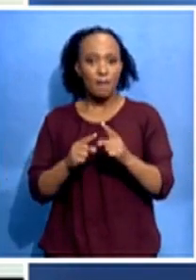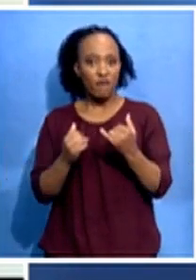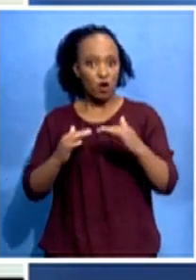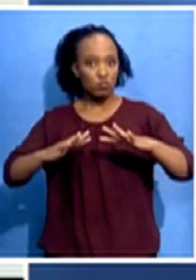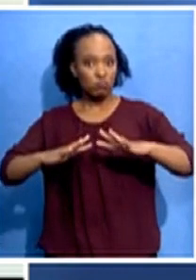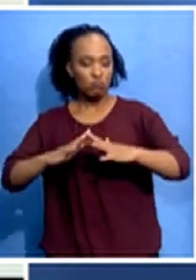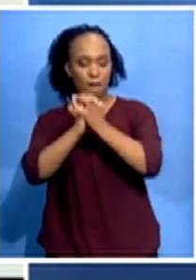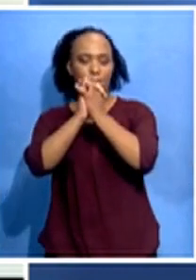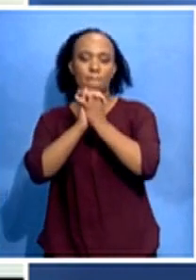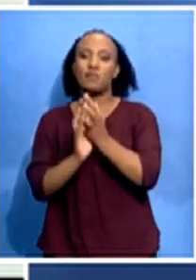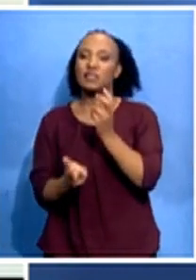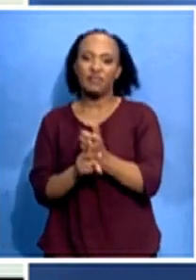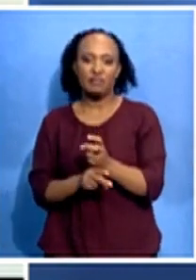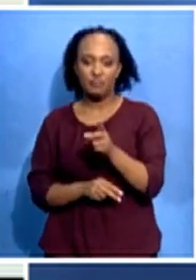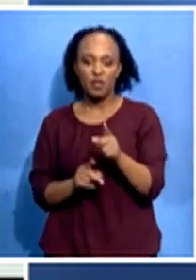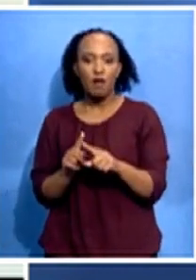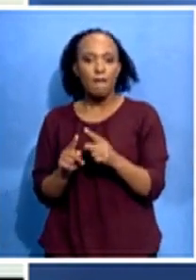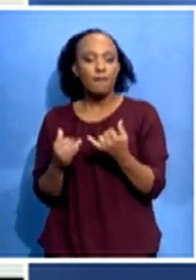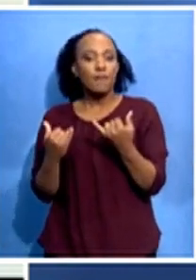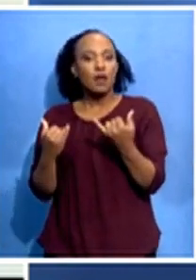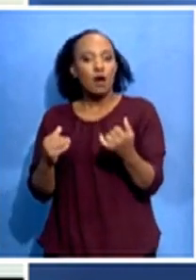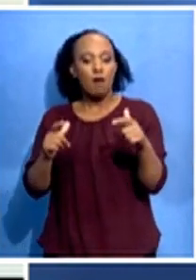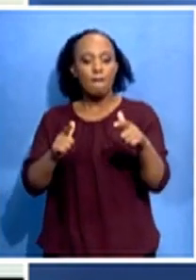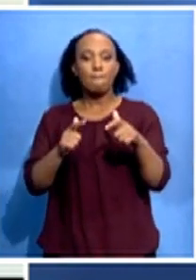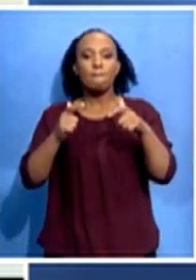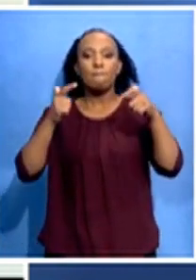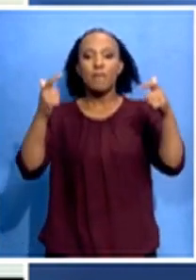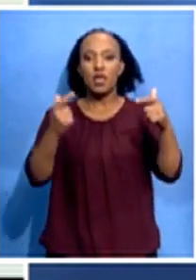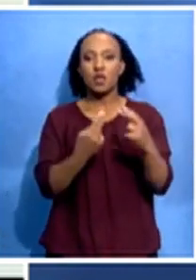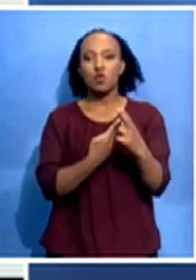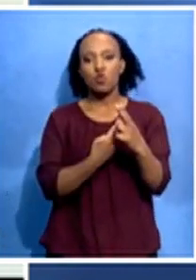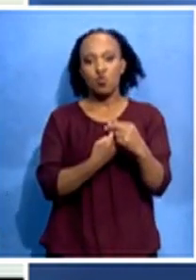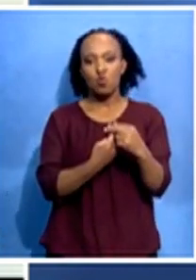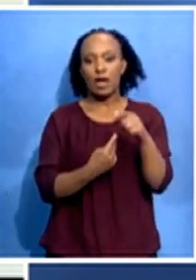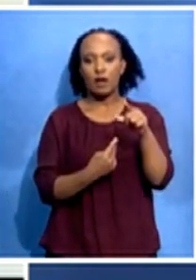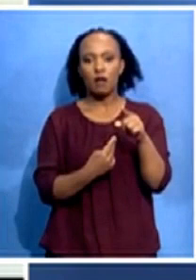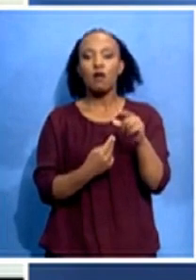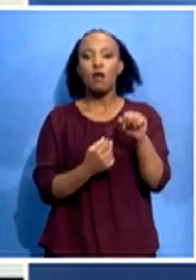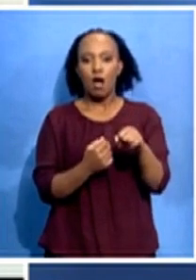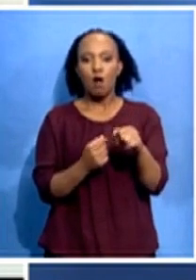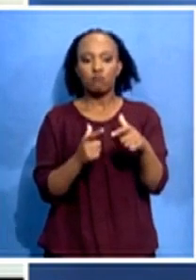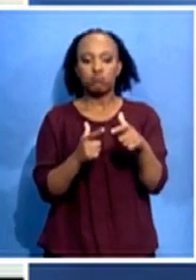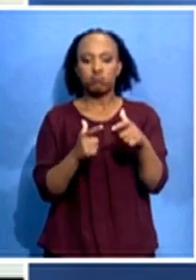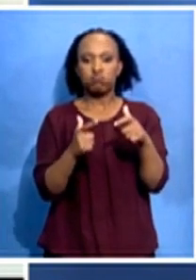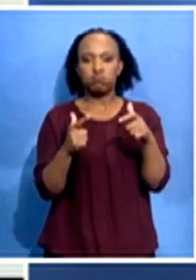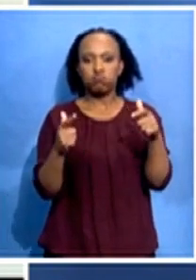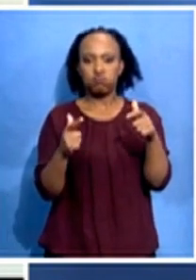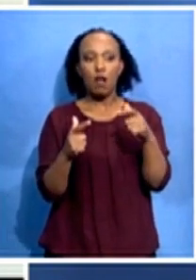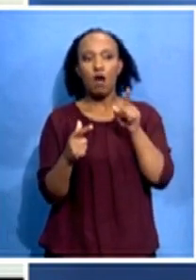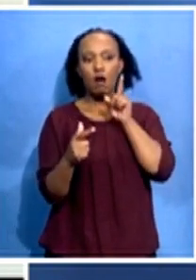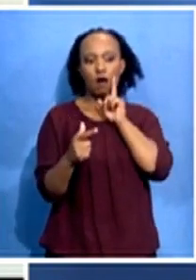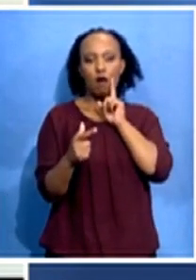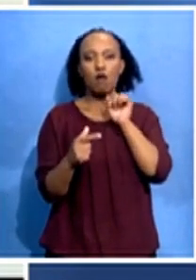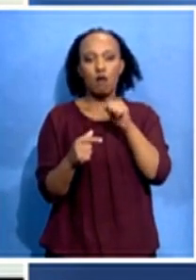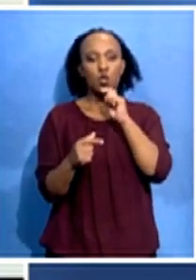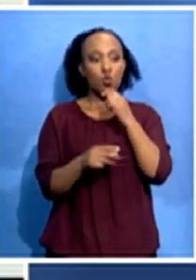larger unions in the country, I think there is a growing realism as to what is going to work and what's not going to work.